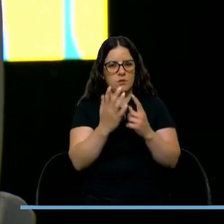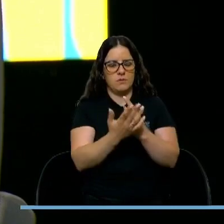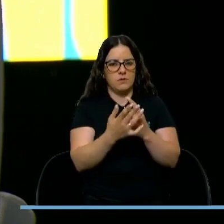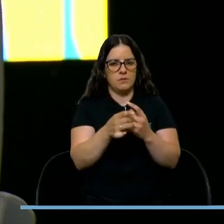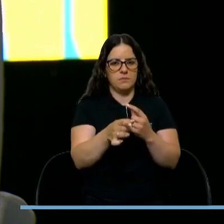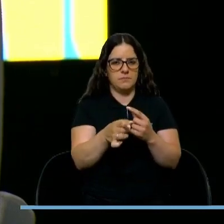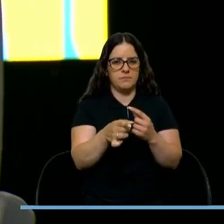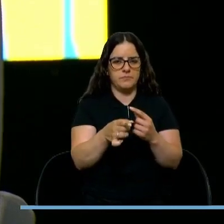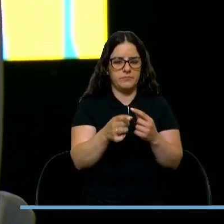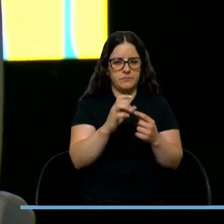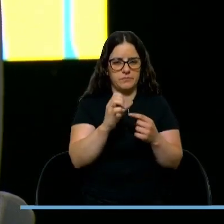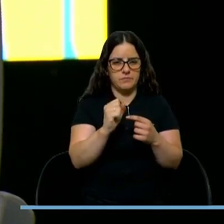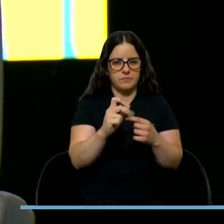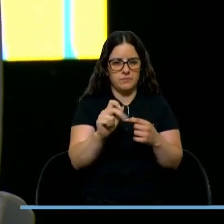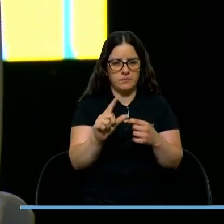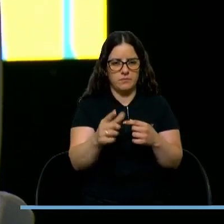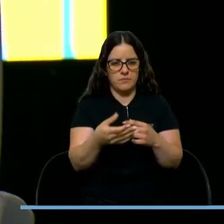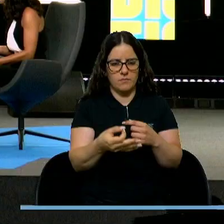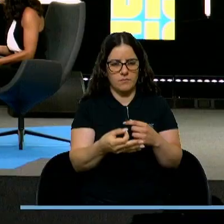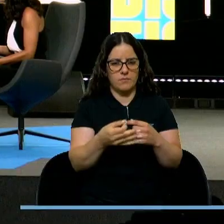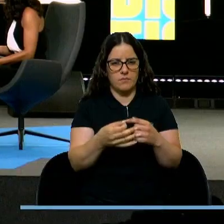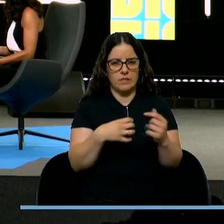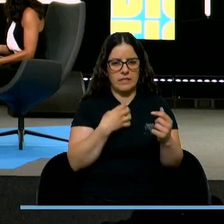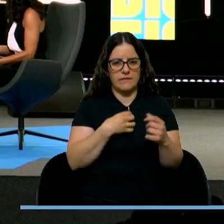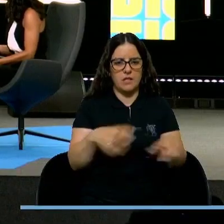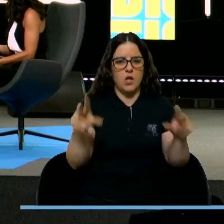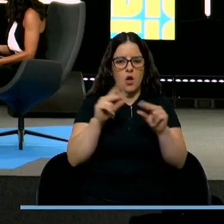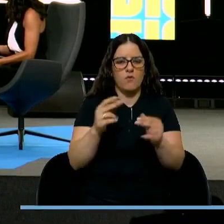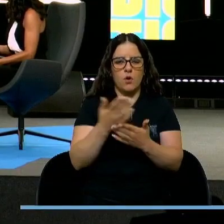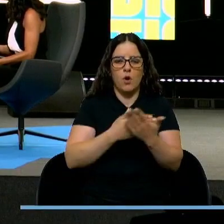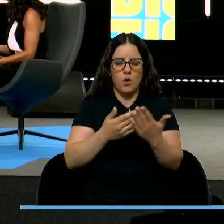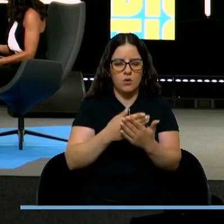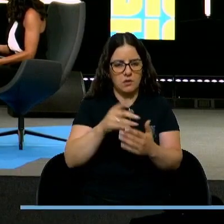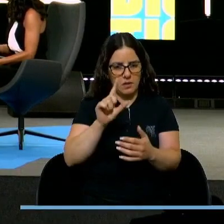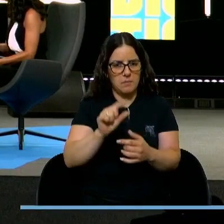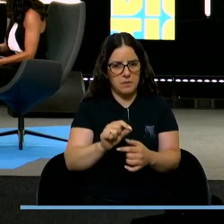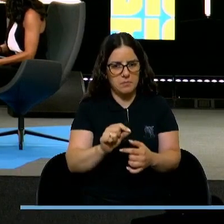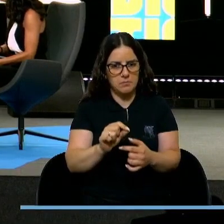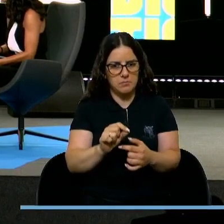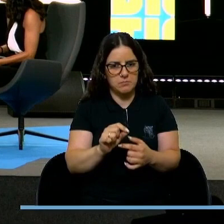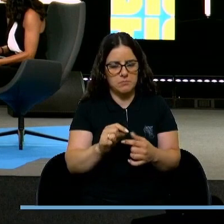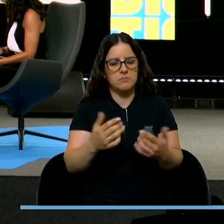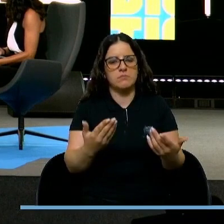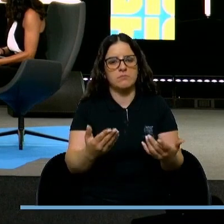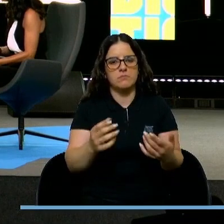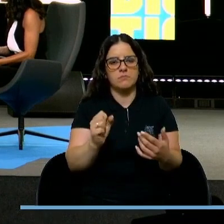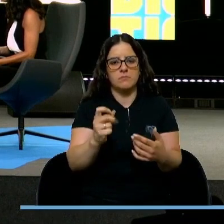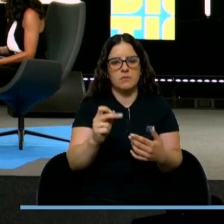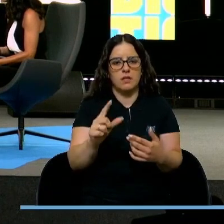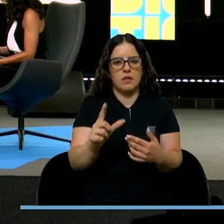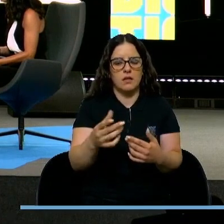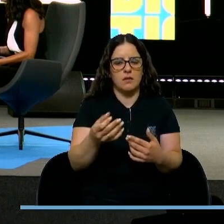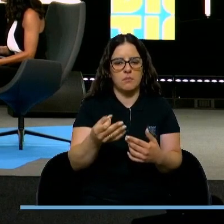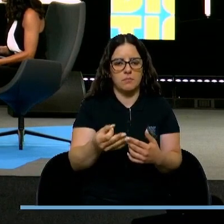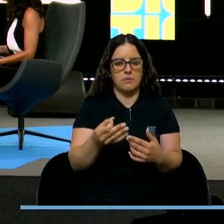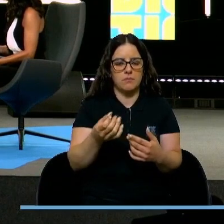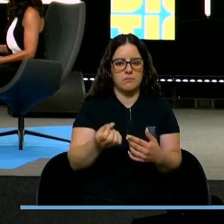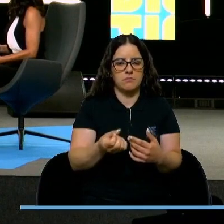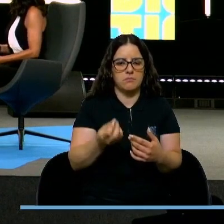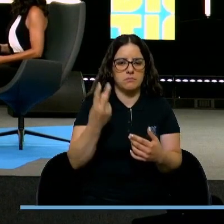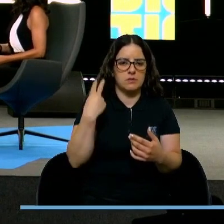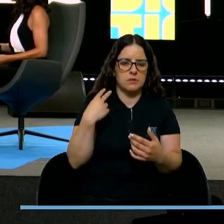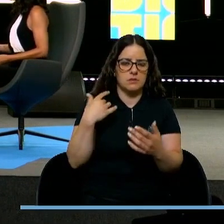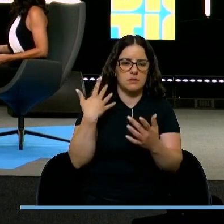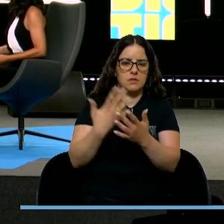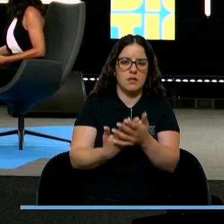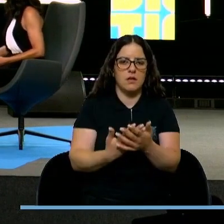is, in Galp's case, is the sign indication of new business. What did Galp do in the last year that you